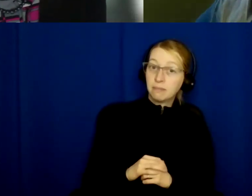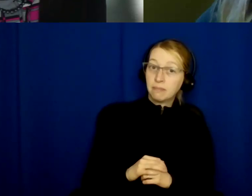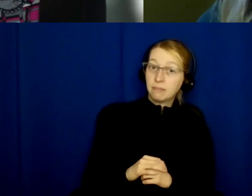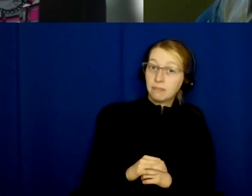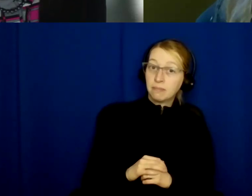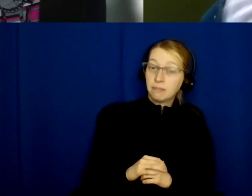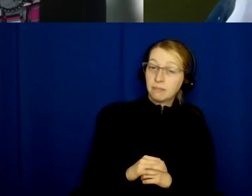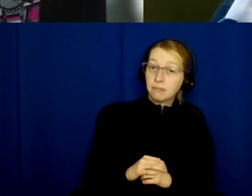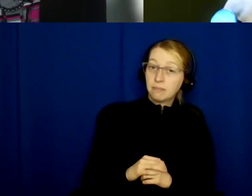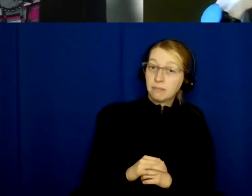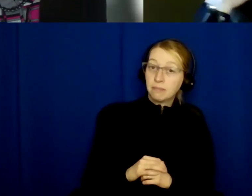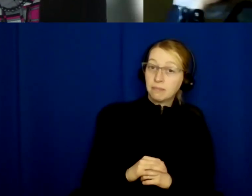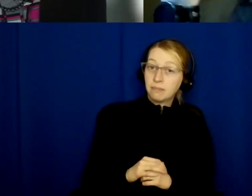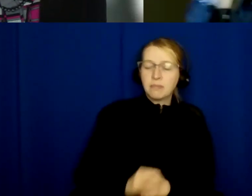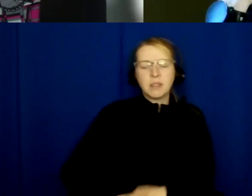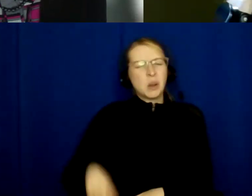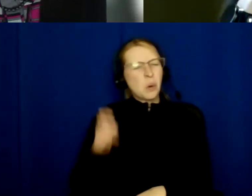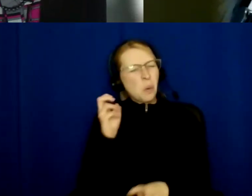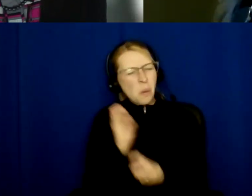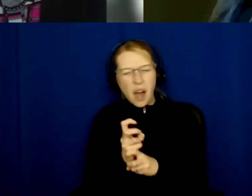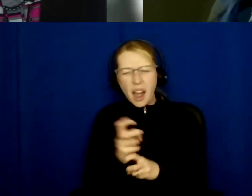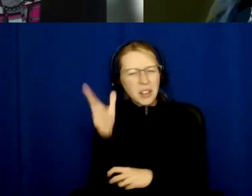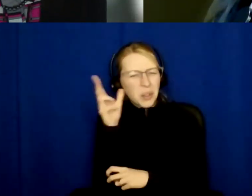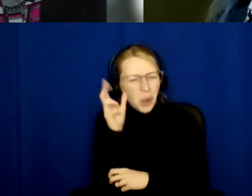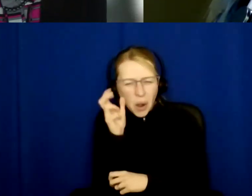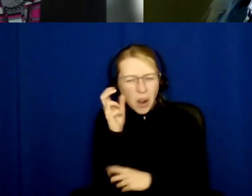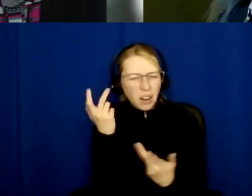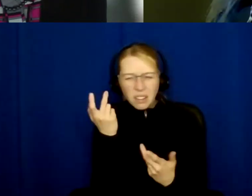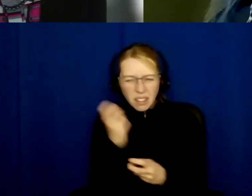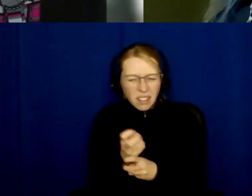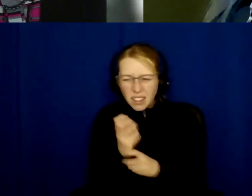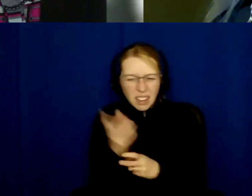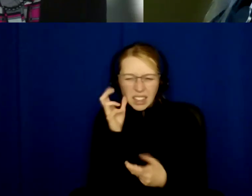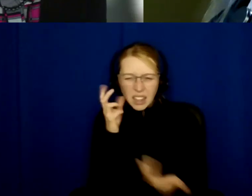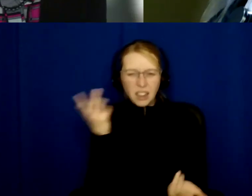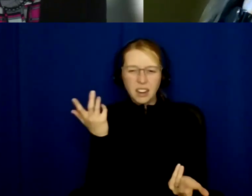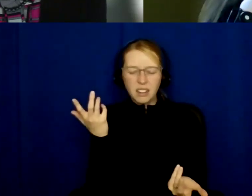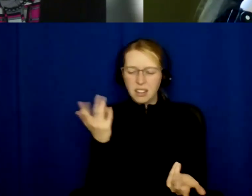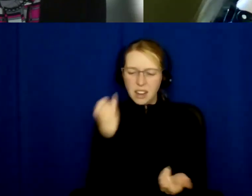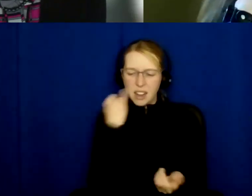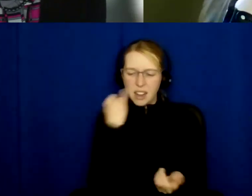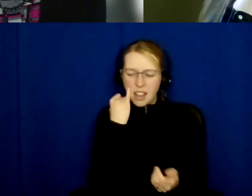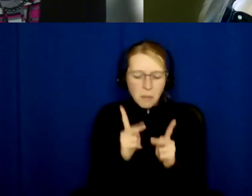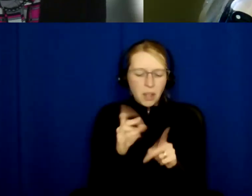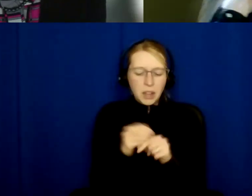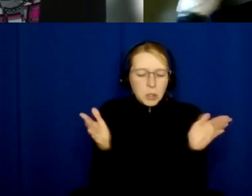Why is it so much harder to hear people in small rooms with loud noises than large rooms?